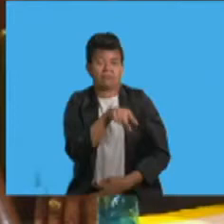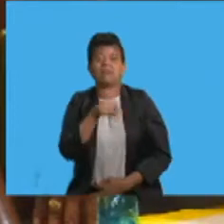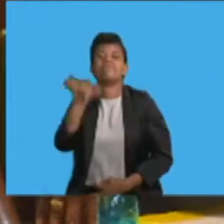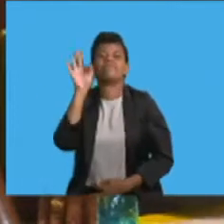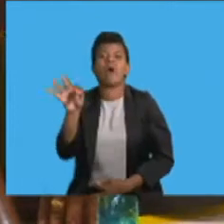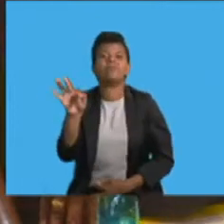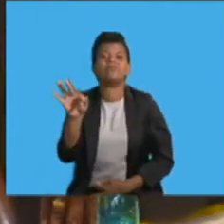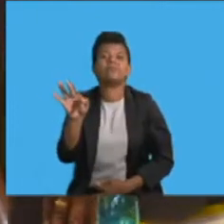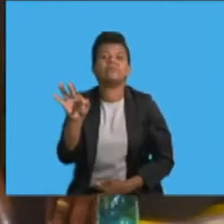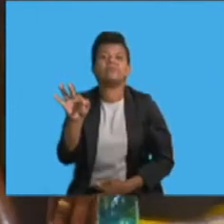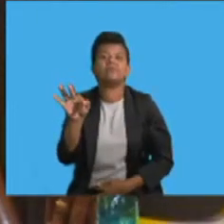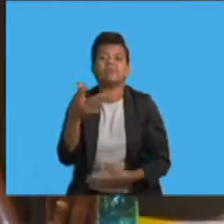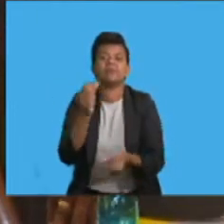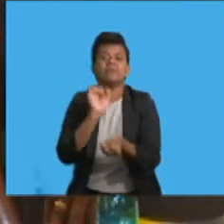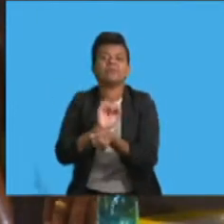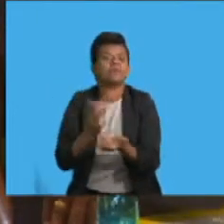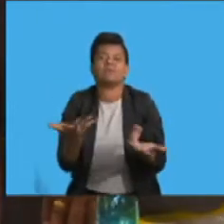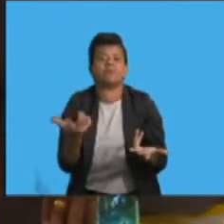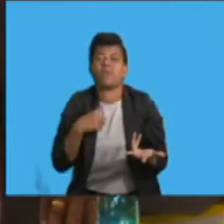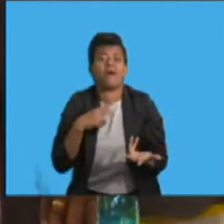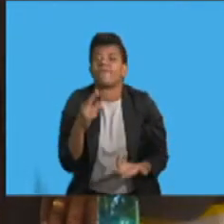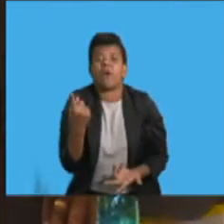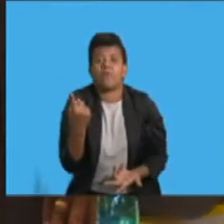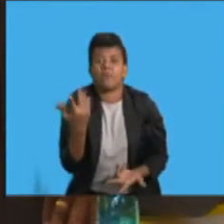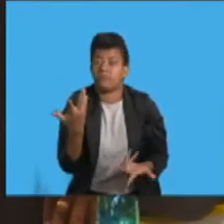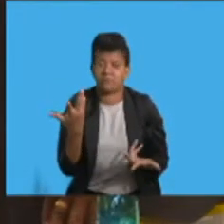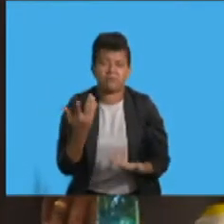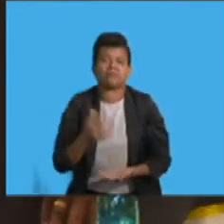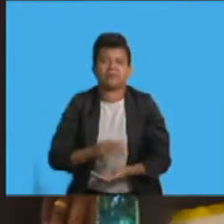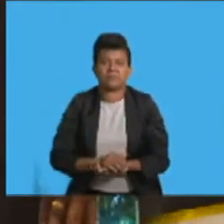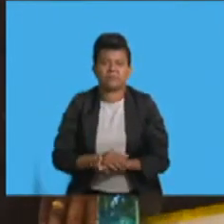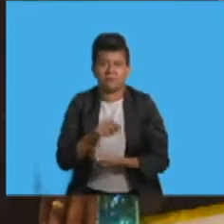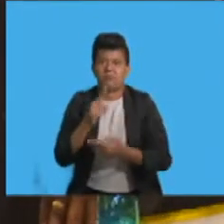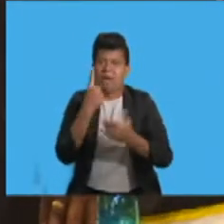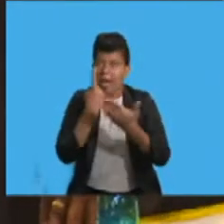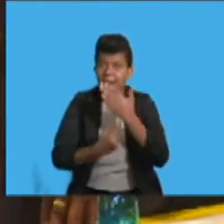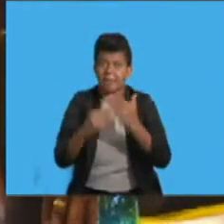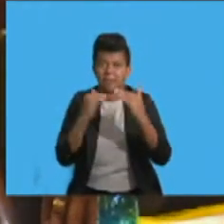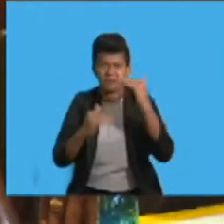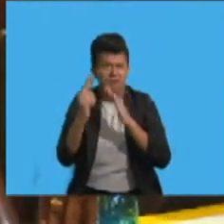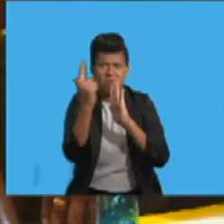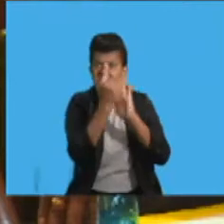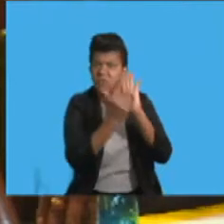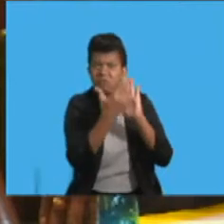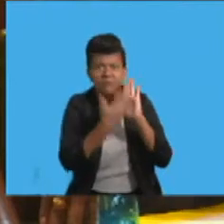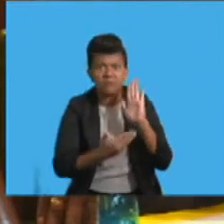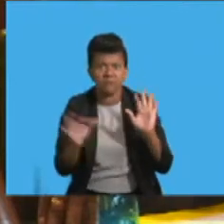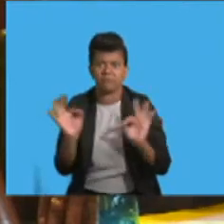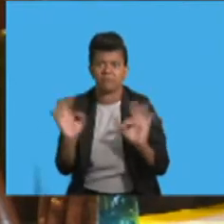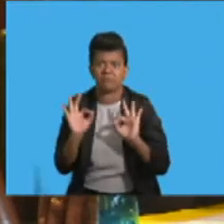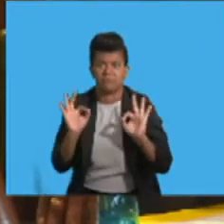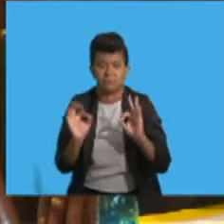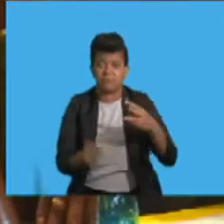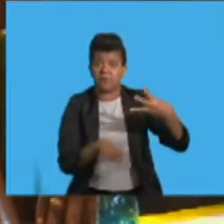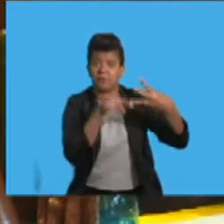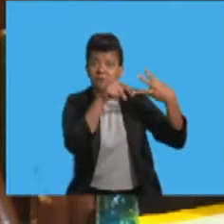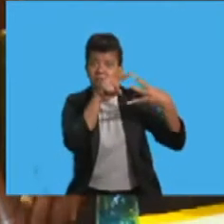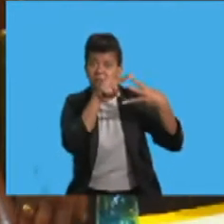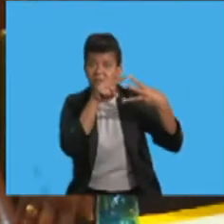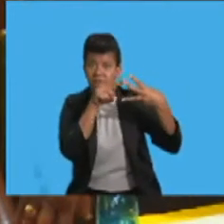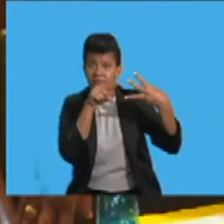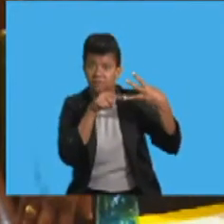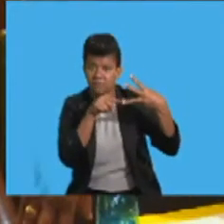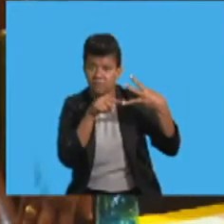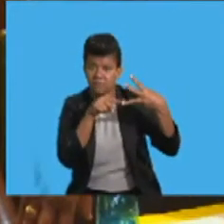awaiting the Office of the Director of Public Prosecution's decision. There are three, Honourable Speaker,